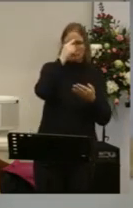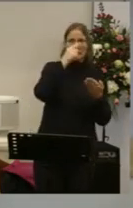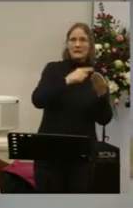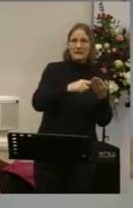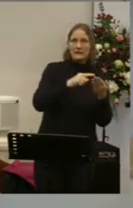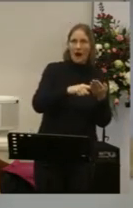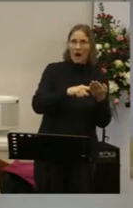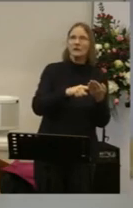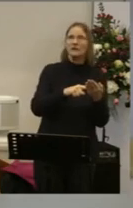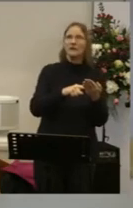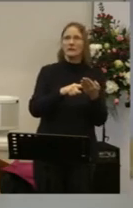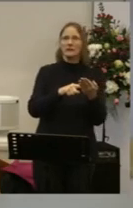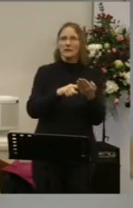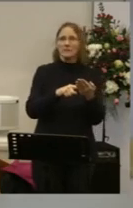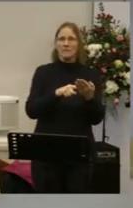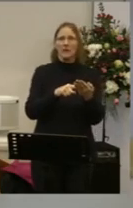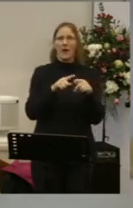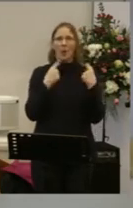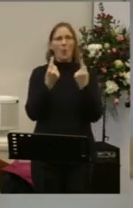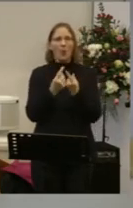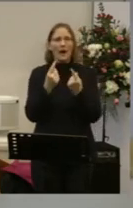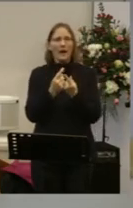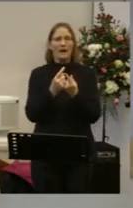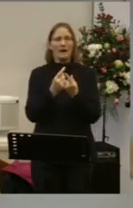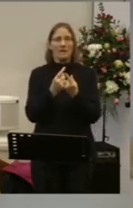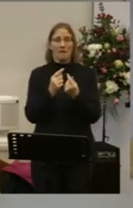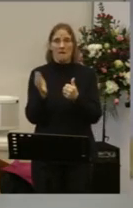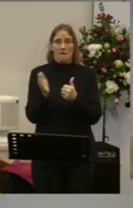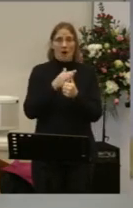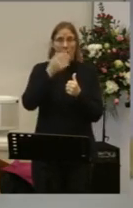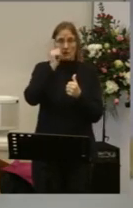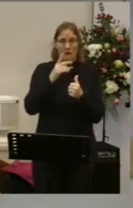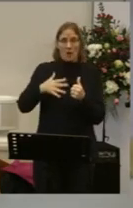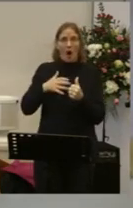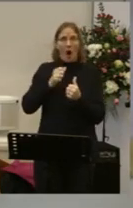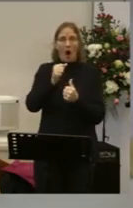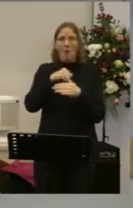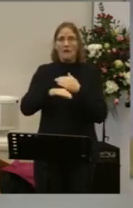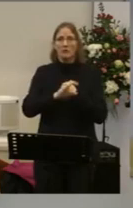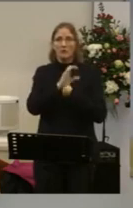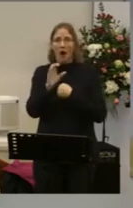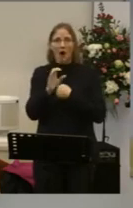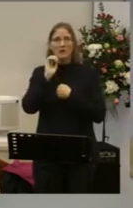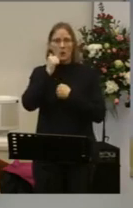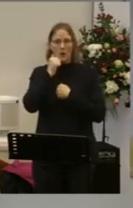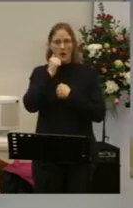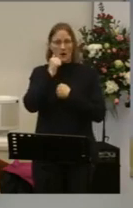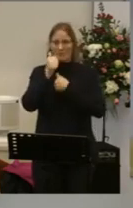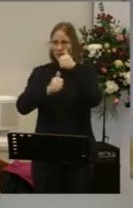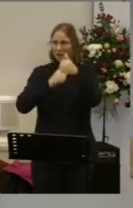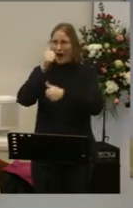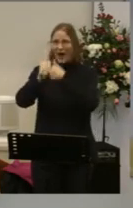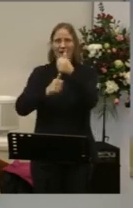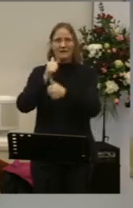purpose of his will In order that we who were the first to put our hope in Christ Might be for the praise of his glory